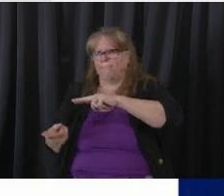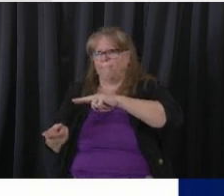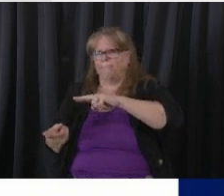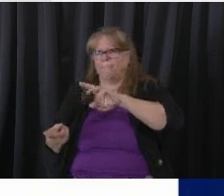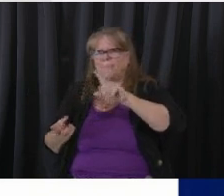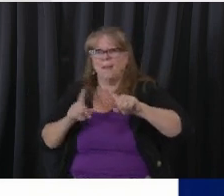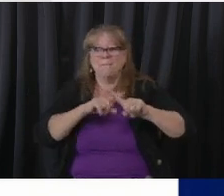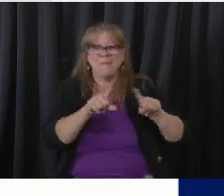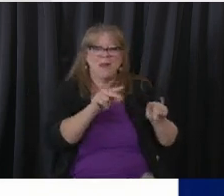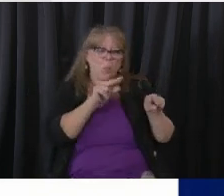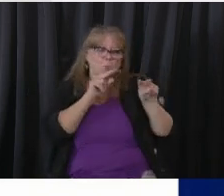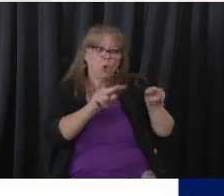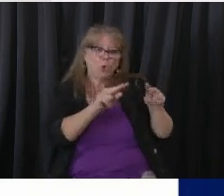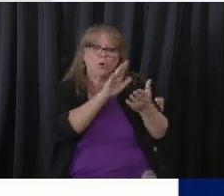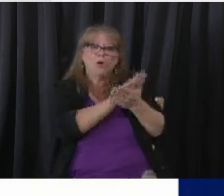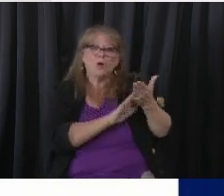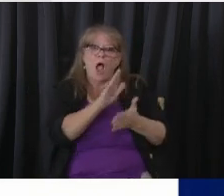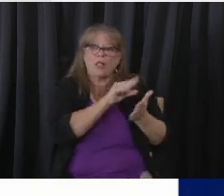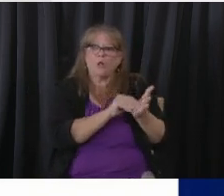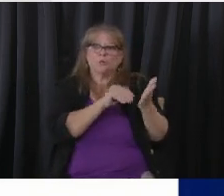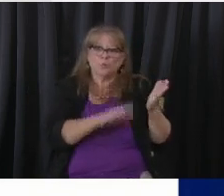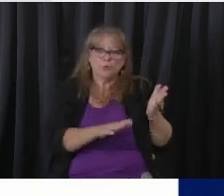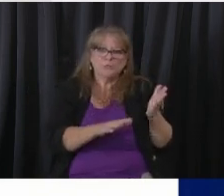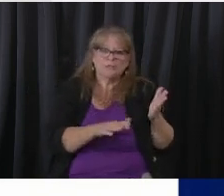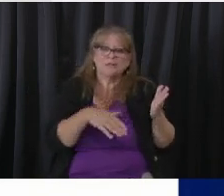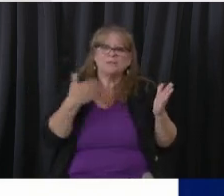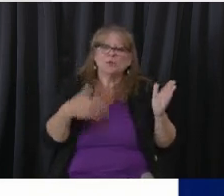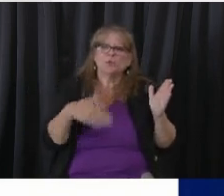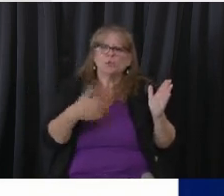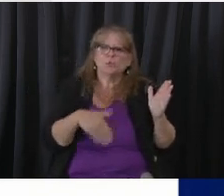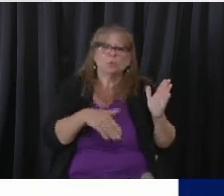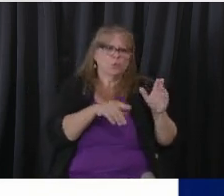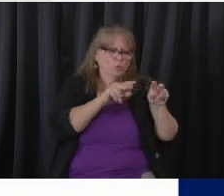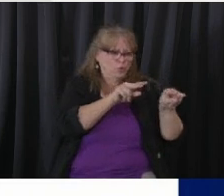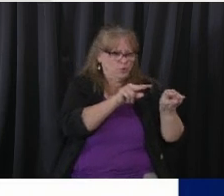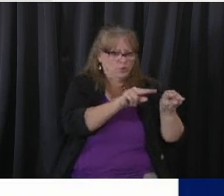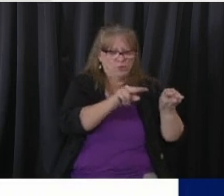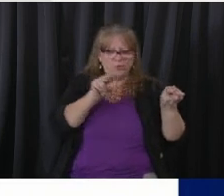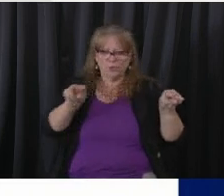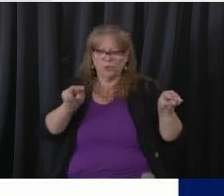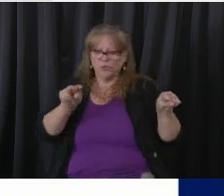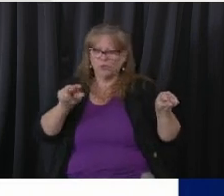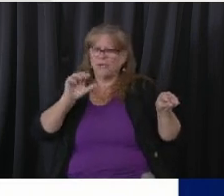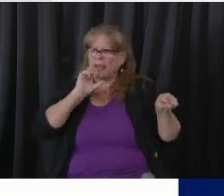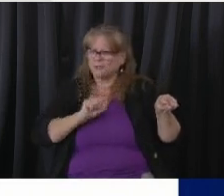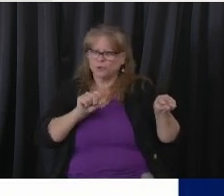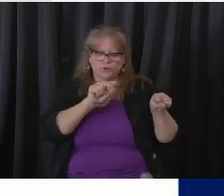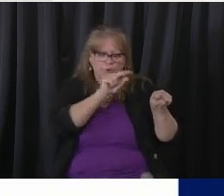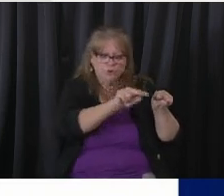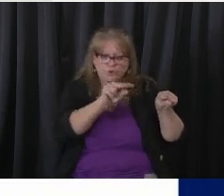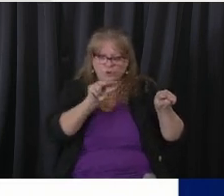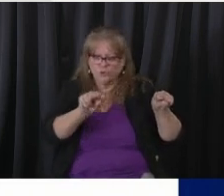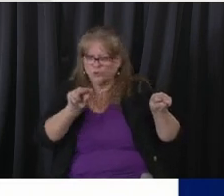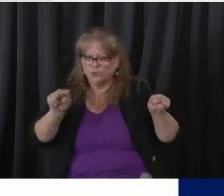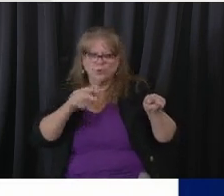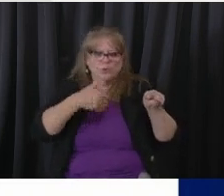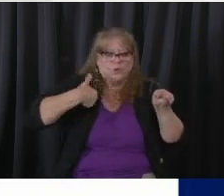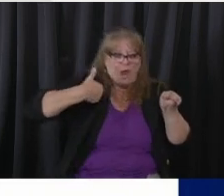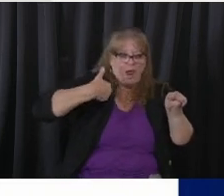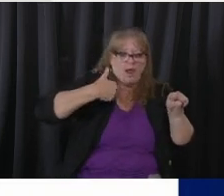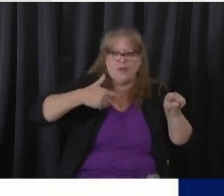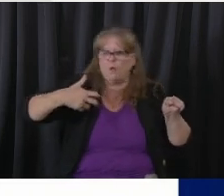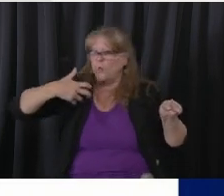that, we haven't seen a decrease from that, what we believe was a Labor Day spike that we experienced. We continue to see a plateau in